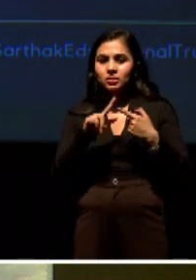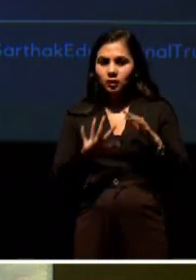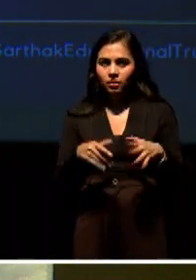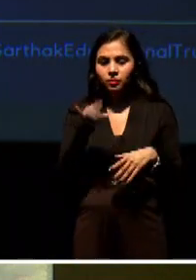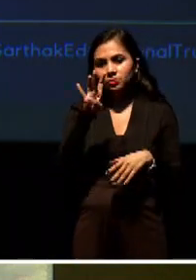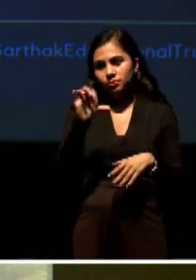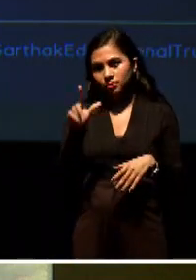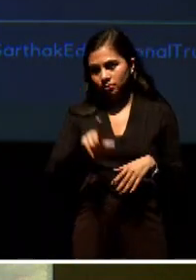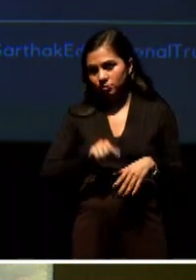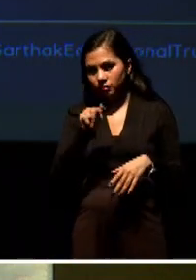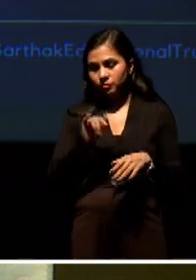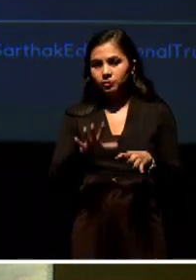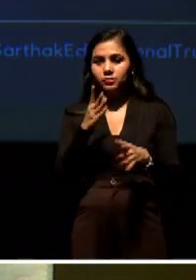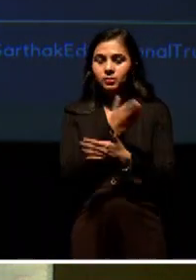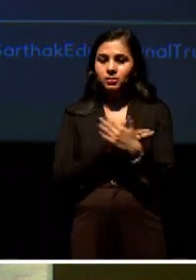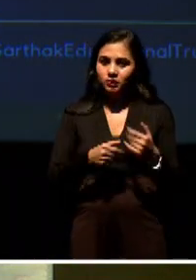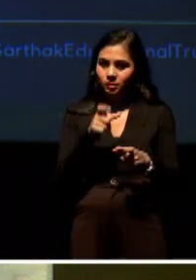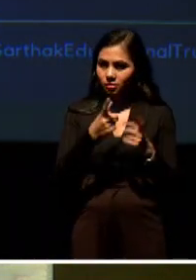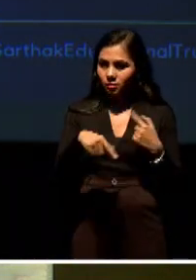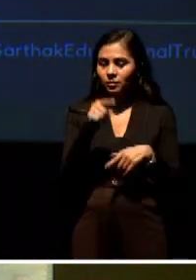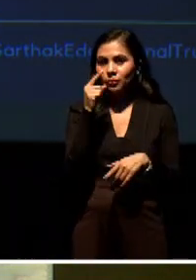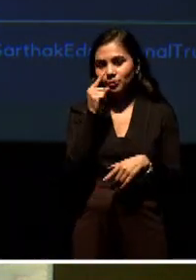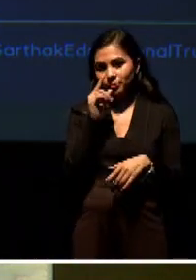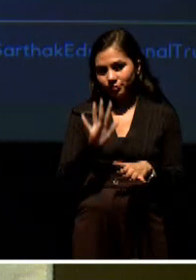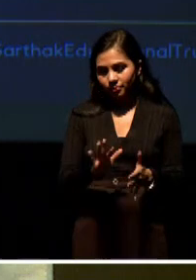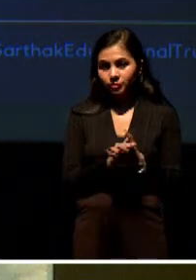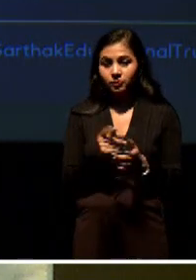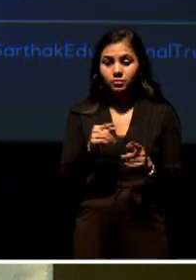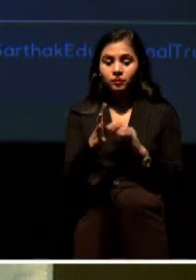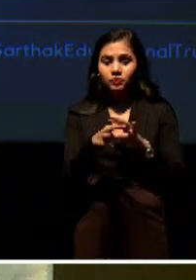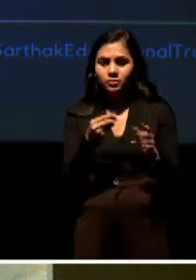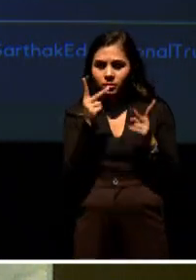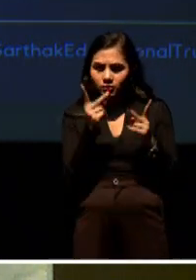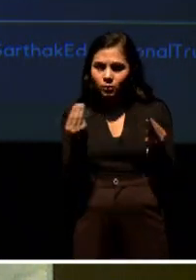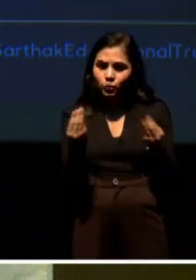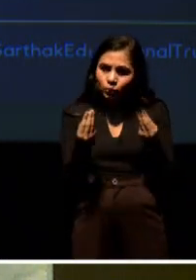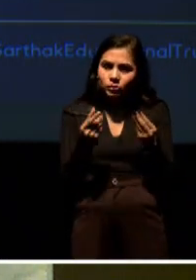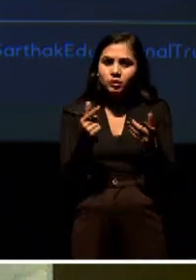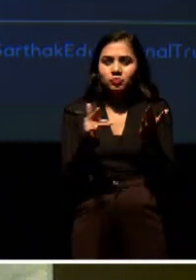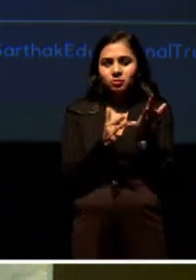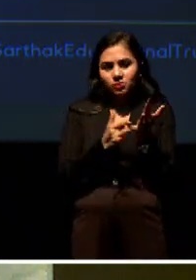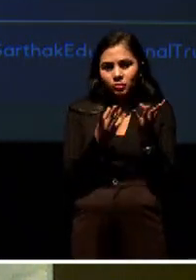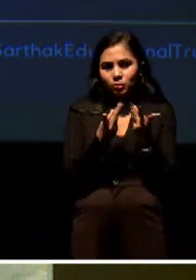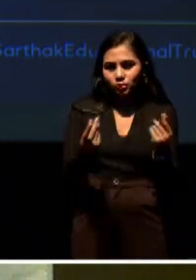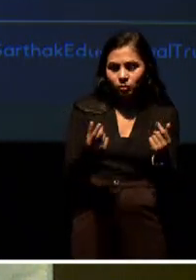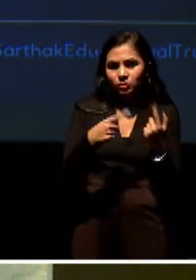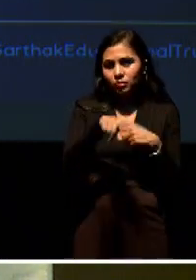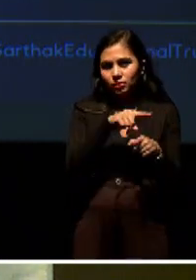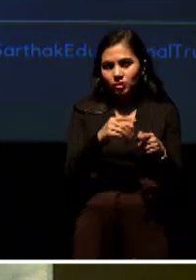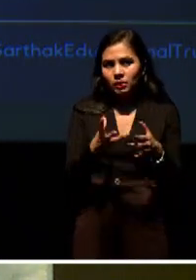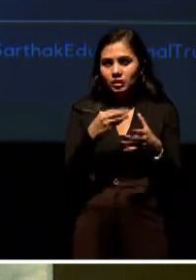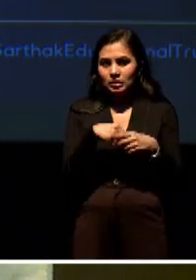49% of our disabled population are women. And I find very few technological solutions which are addressed to